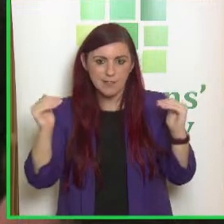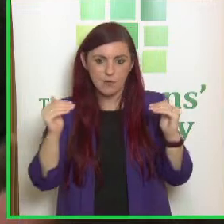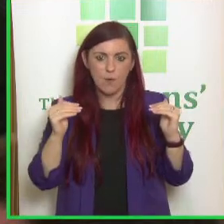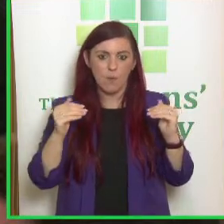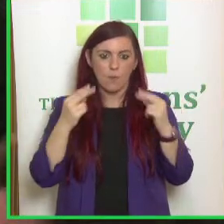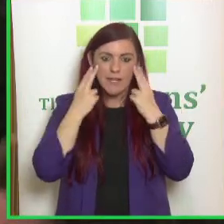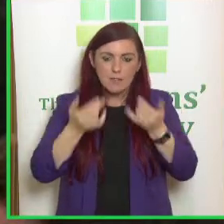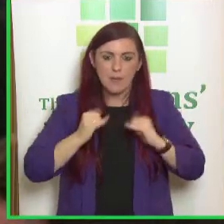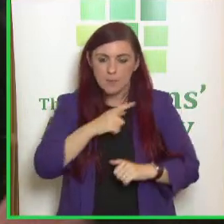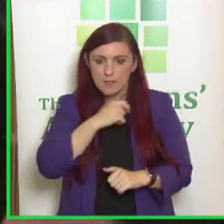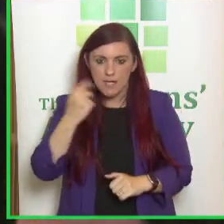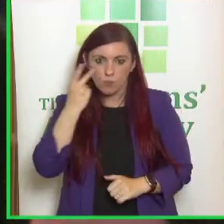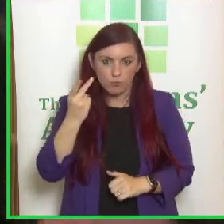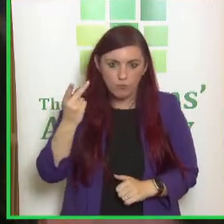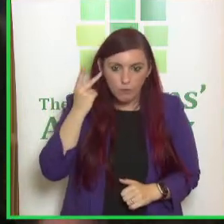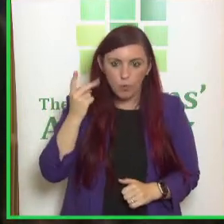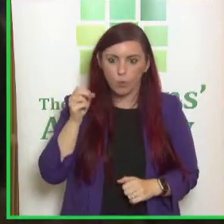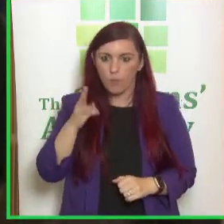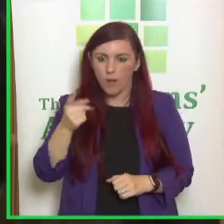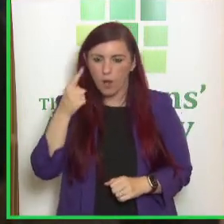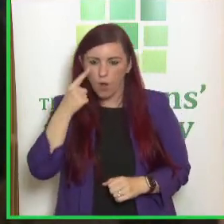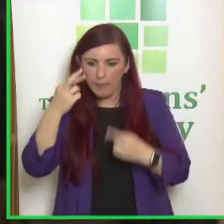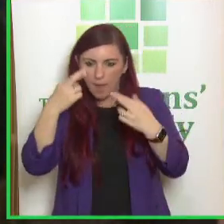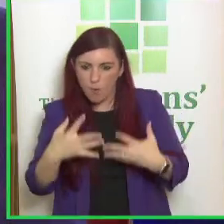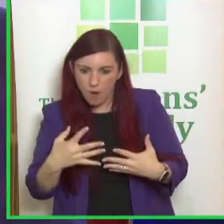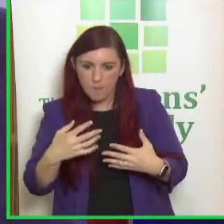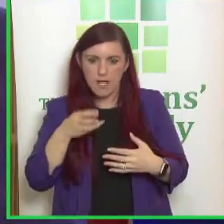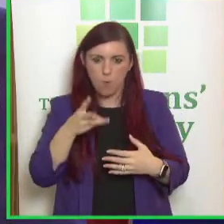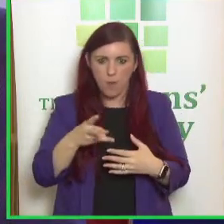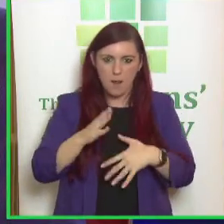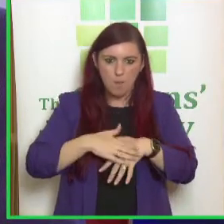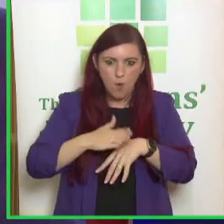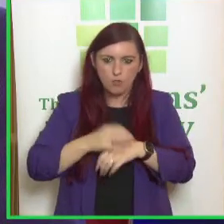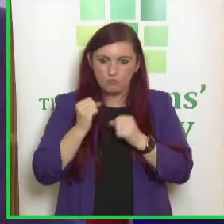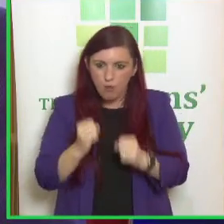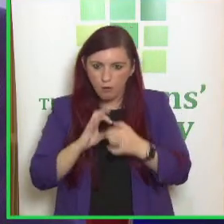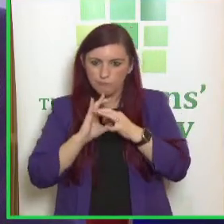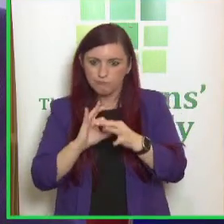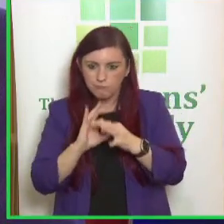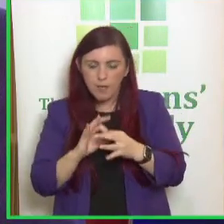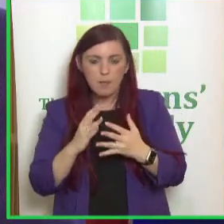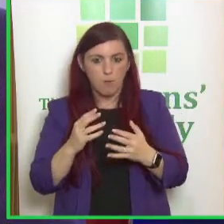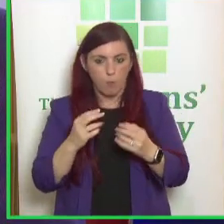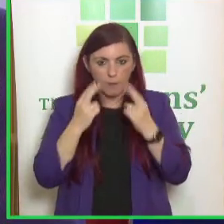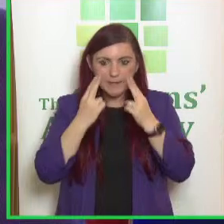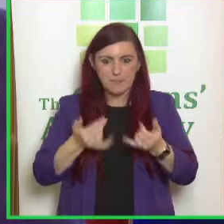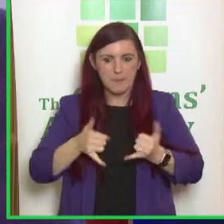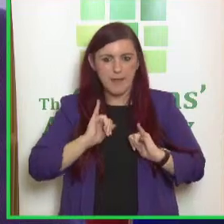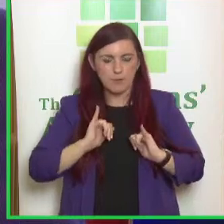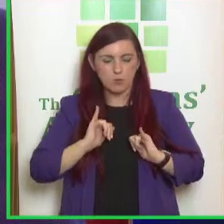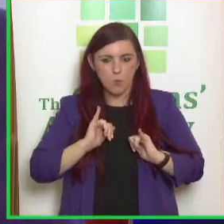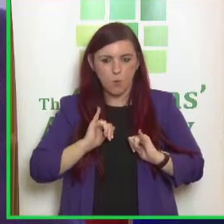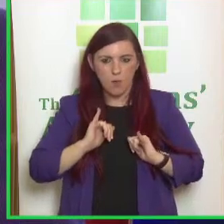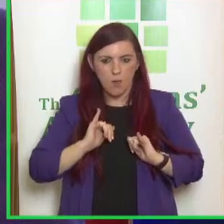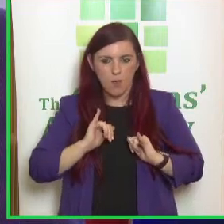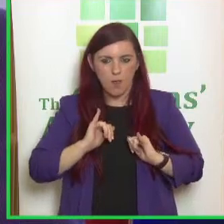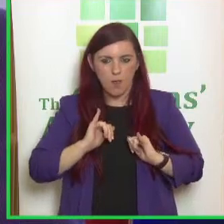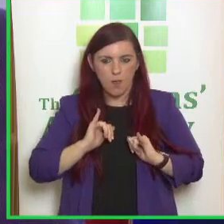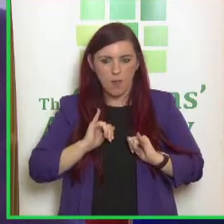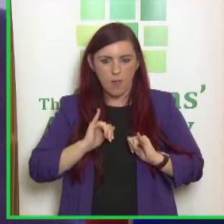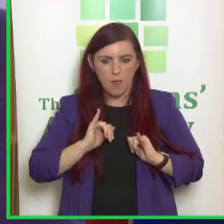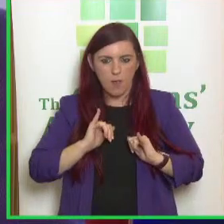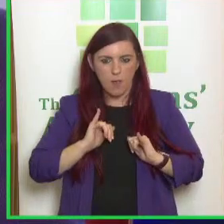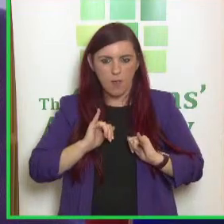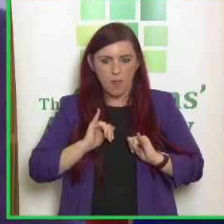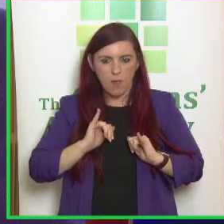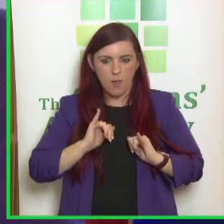drug deaths, we're going to improve outcomes, and we're going to make stronger communities. And to do that, we have to really put value in the people who are the most